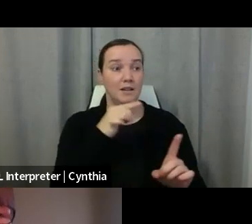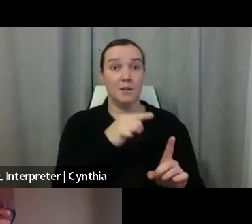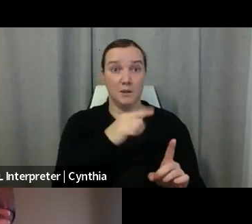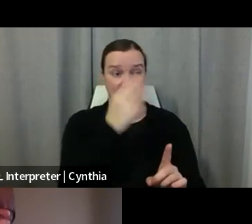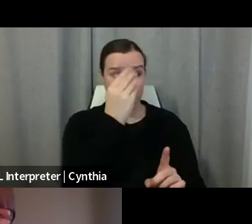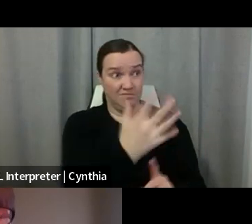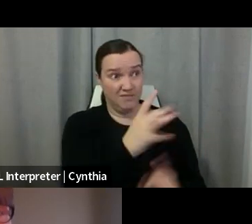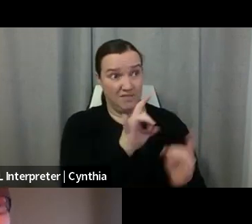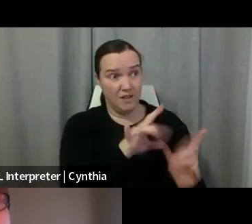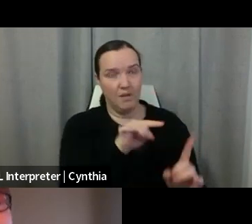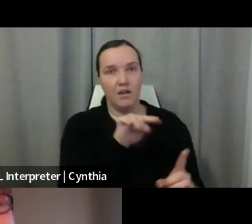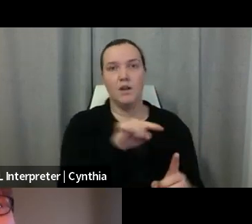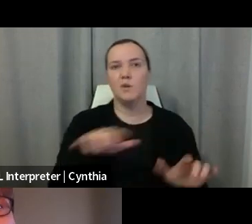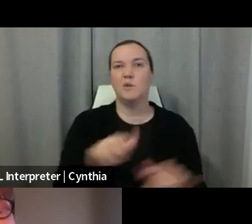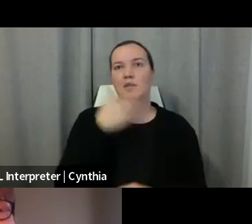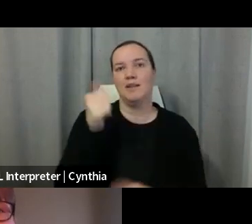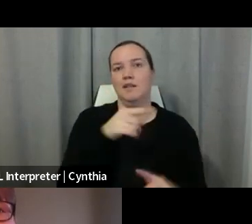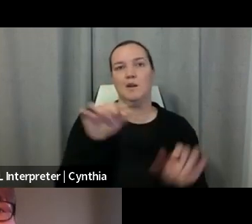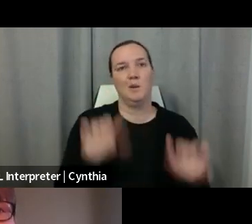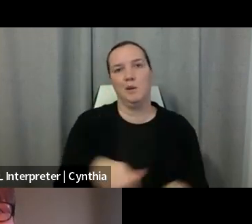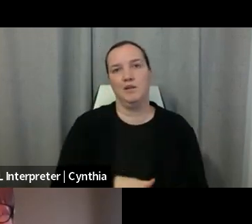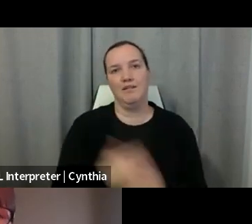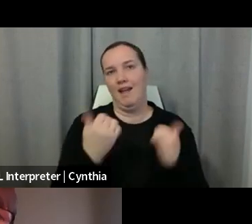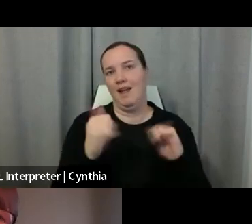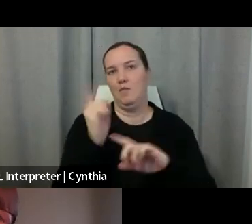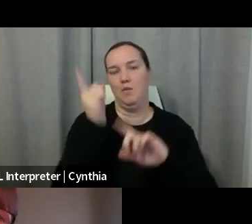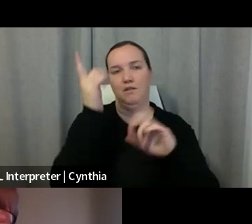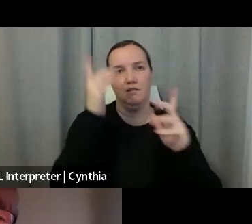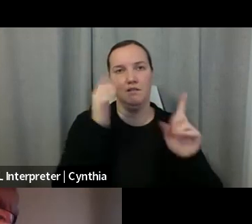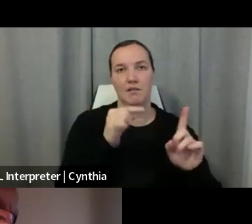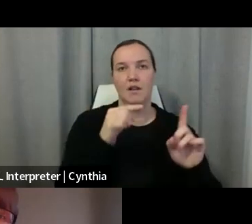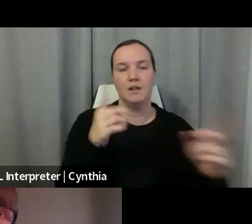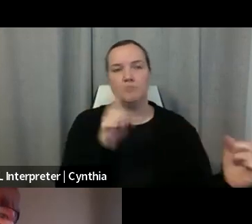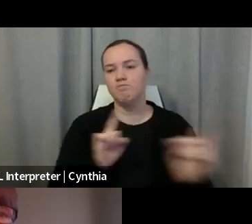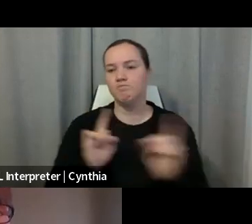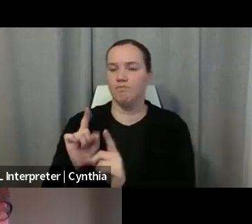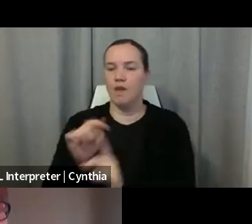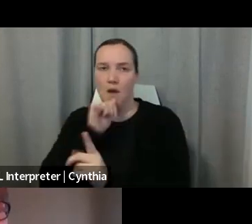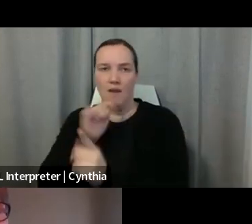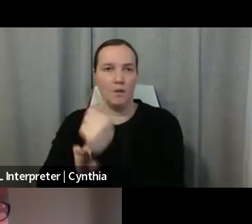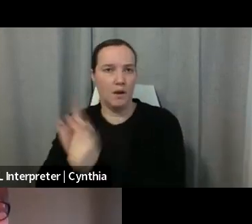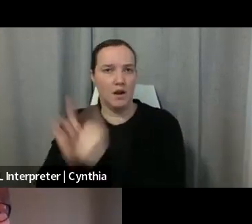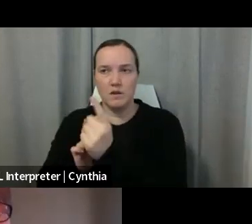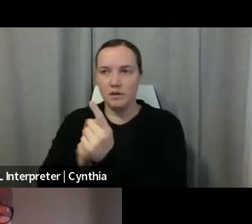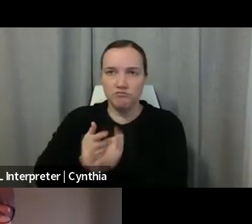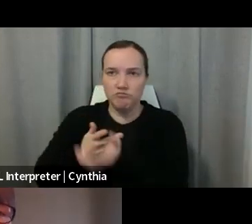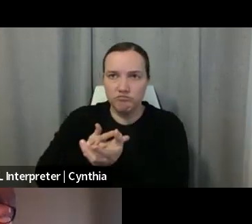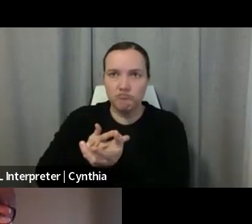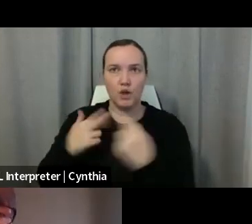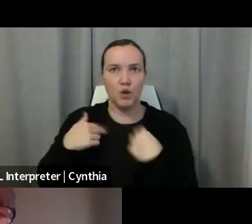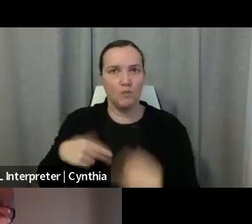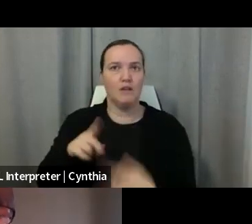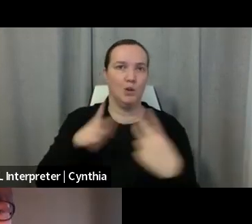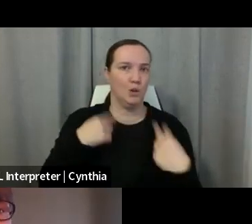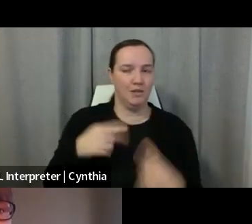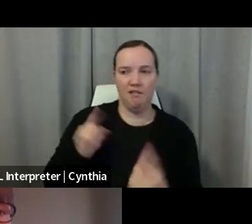they were giving feedback was doing the best they could in any given moment, and to take them aside and have a private one-on-one conversation, human to human, versus